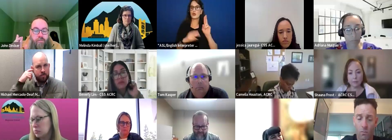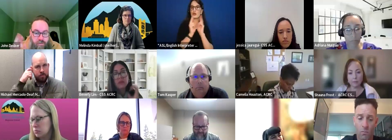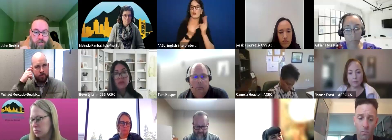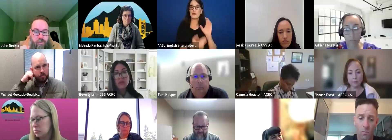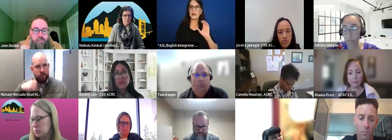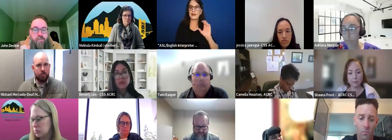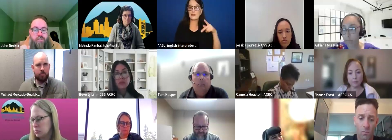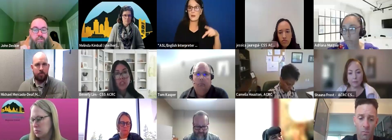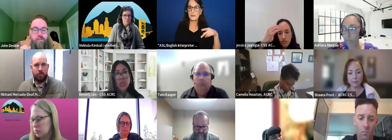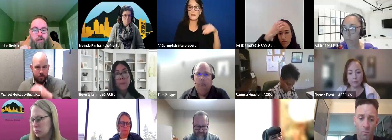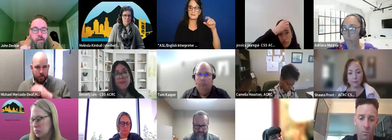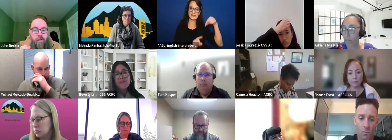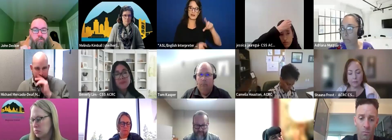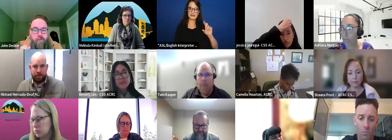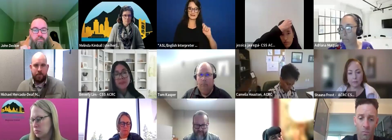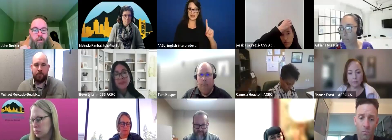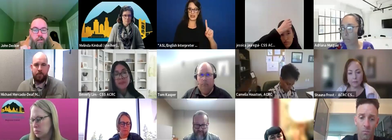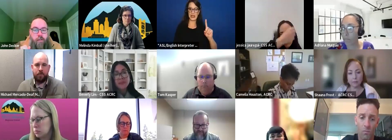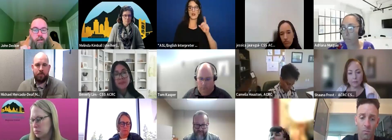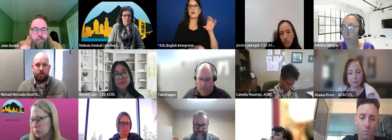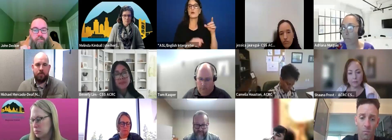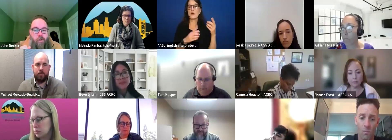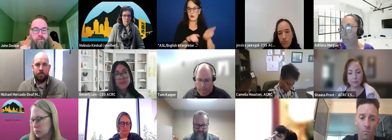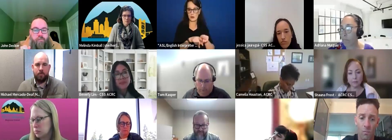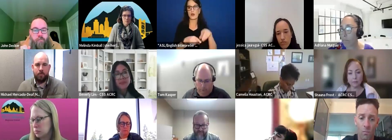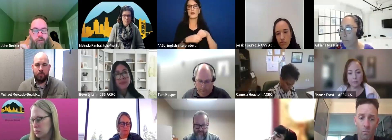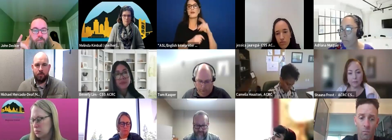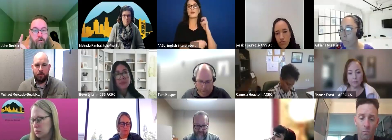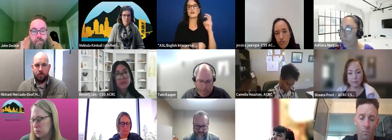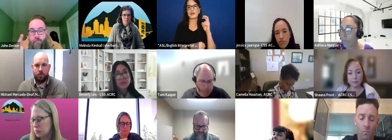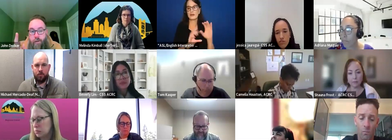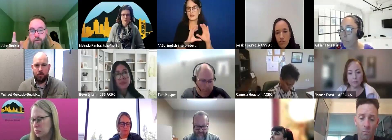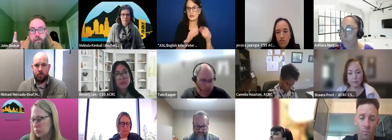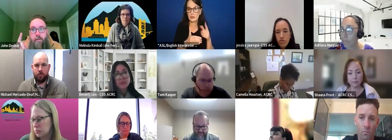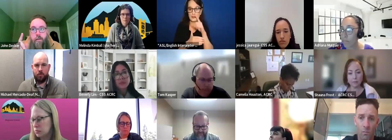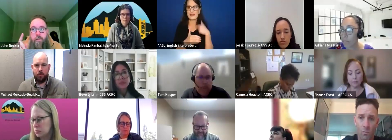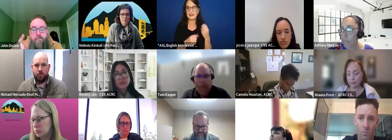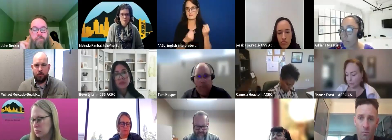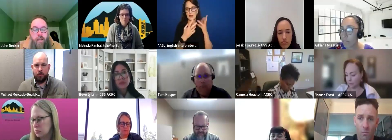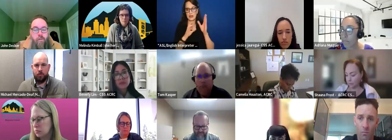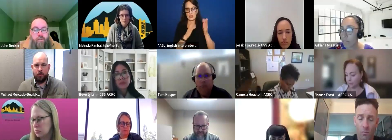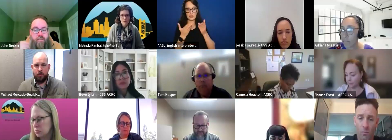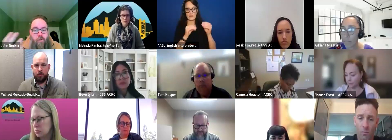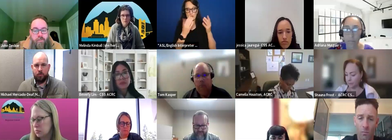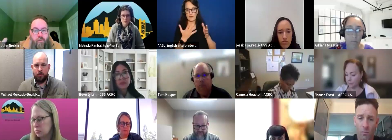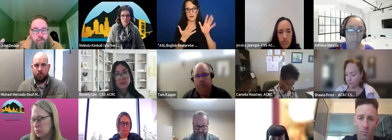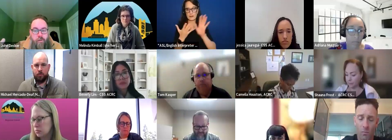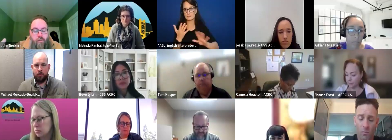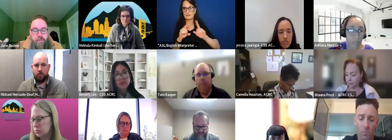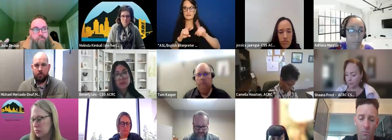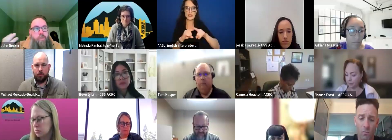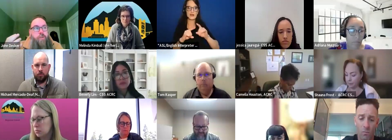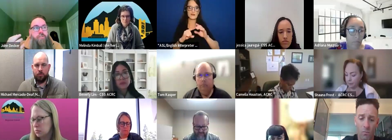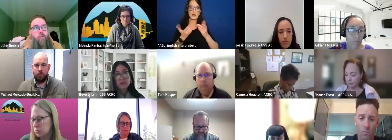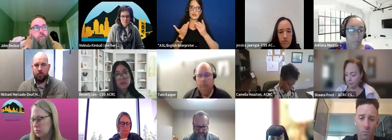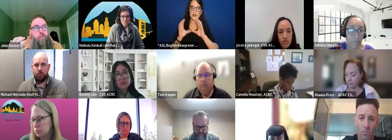in San Diego is also on the transportation group as well, because there are service providers across different service categories that were also included